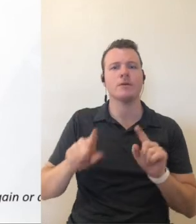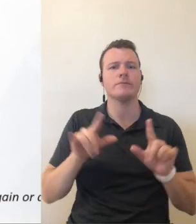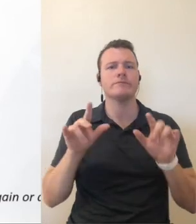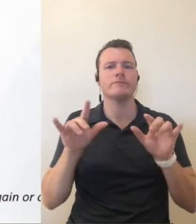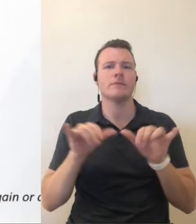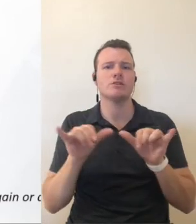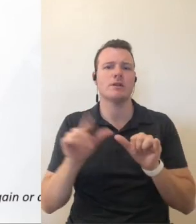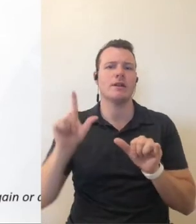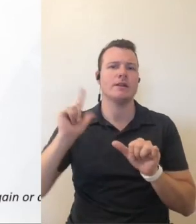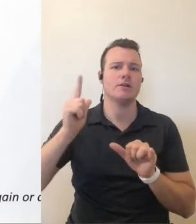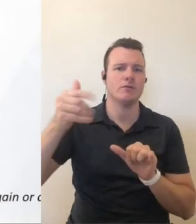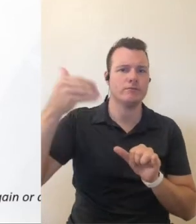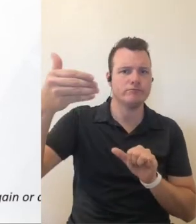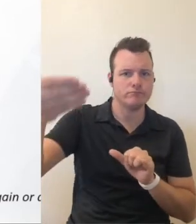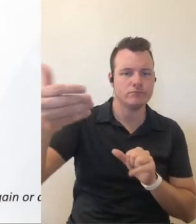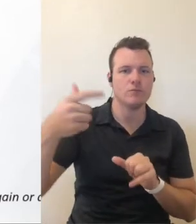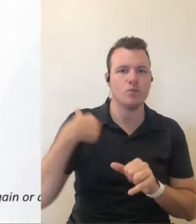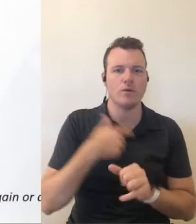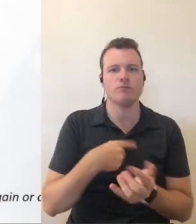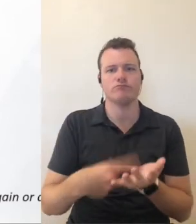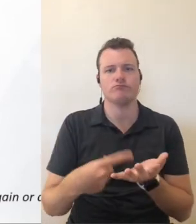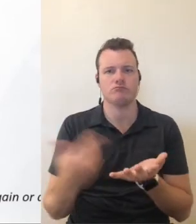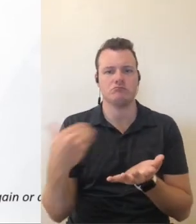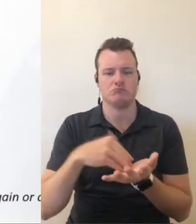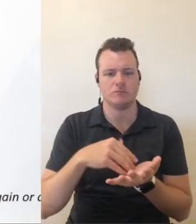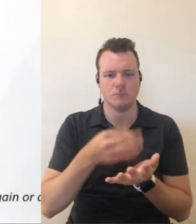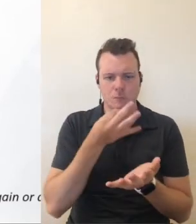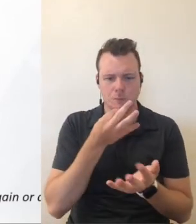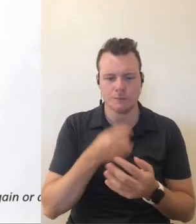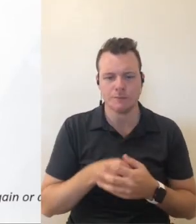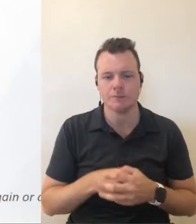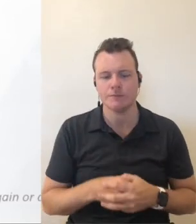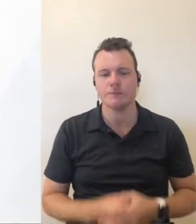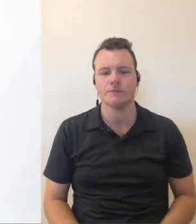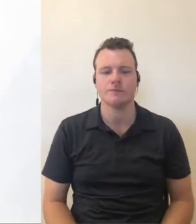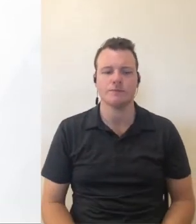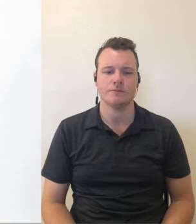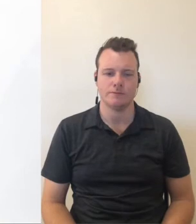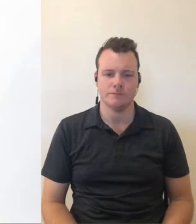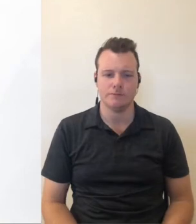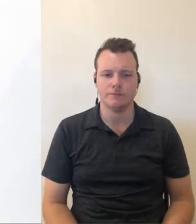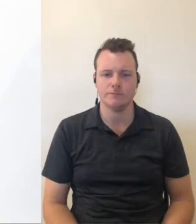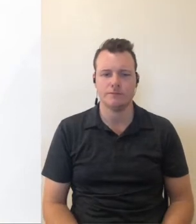measure this later on. And we'll come back to that in just a minute. Next slide, please.